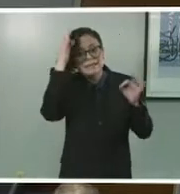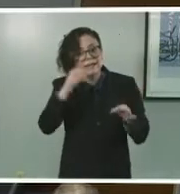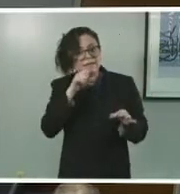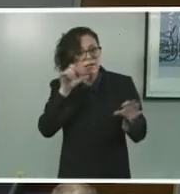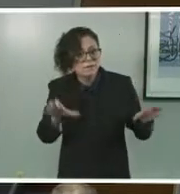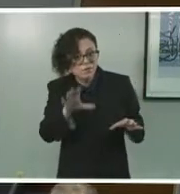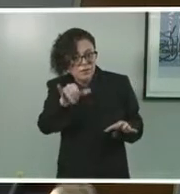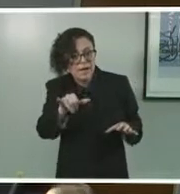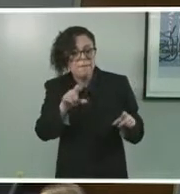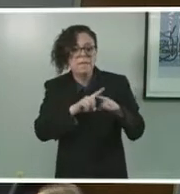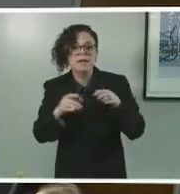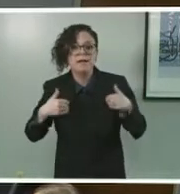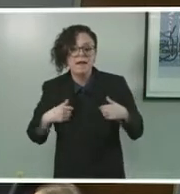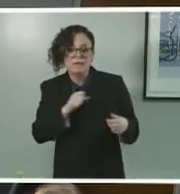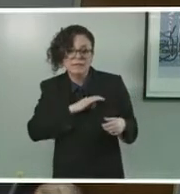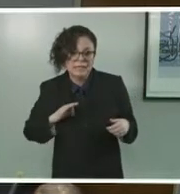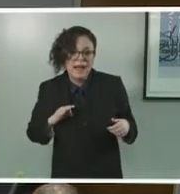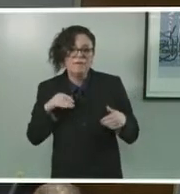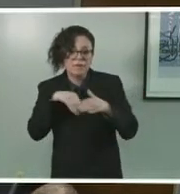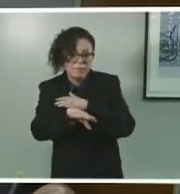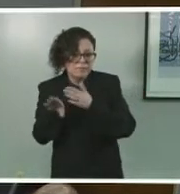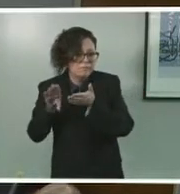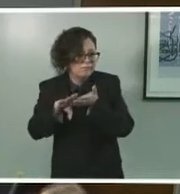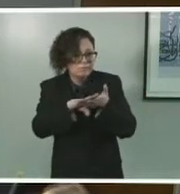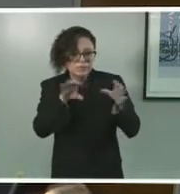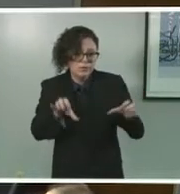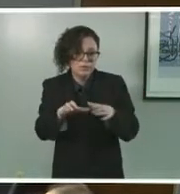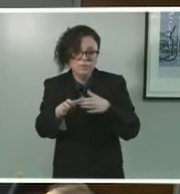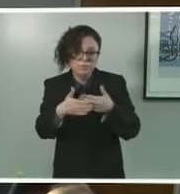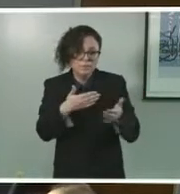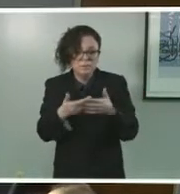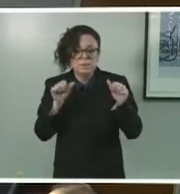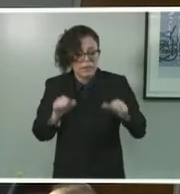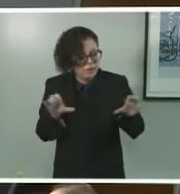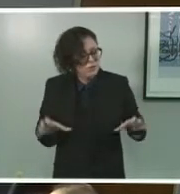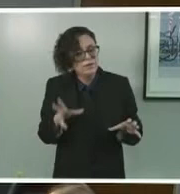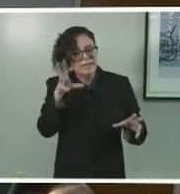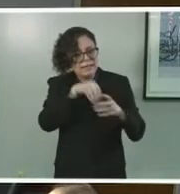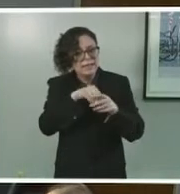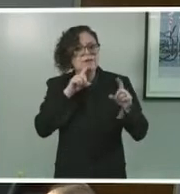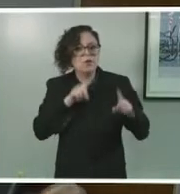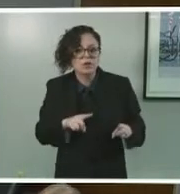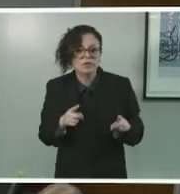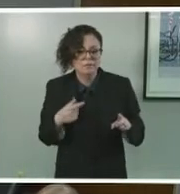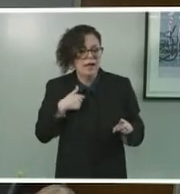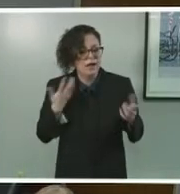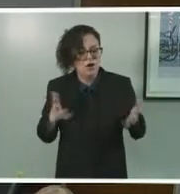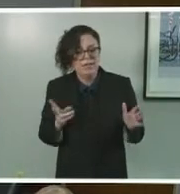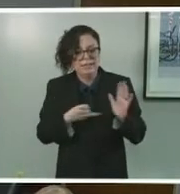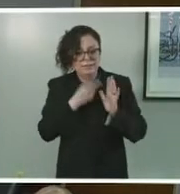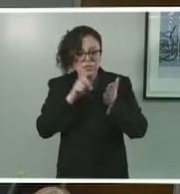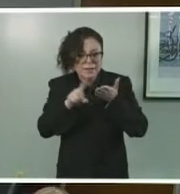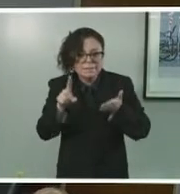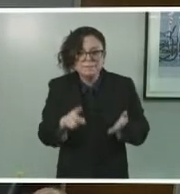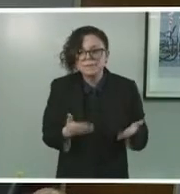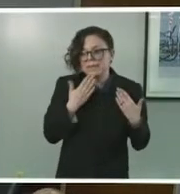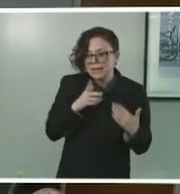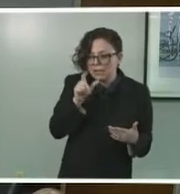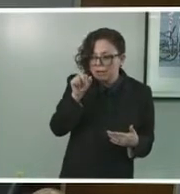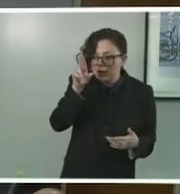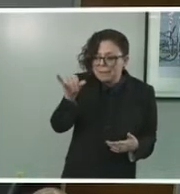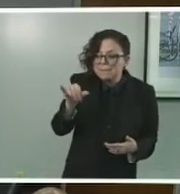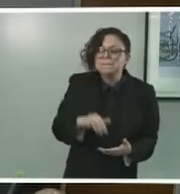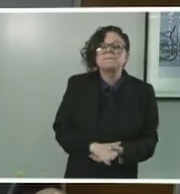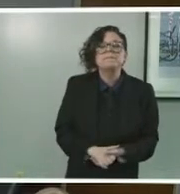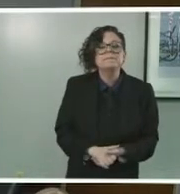that, but to have some of the staff come in, that's allowed. Correct. And it is specifically within the order. I just double checked. Okay, great. Thank you, Larry. You're